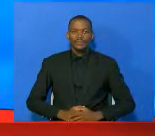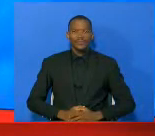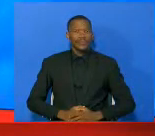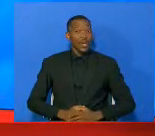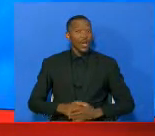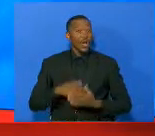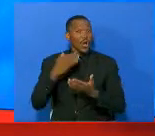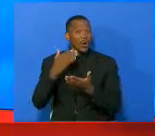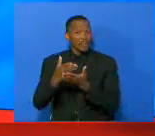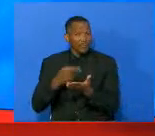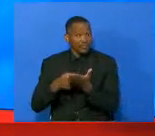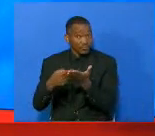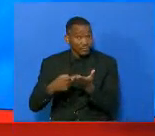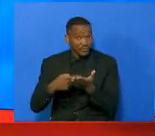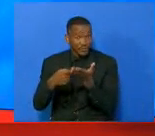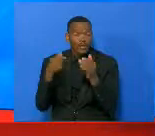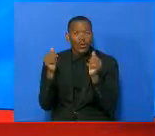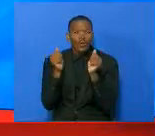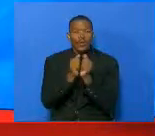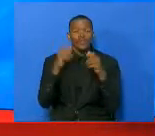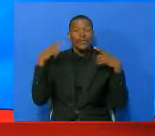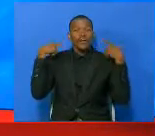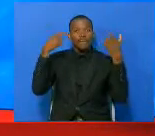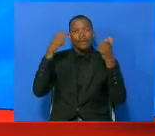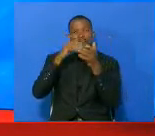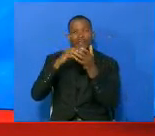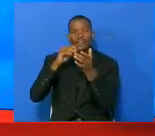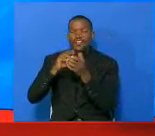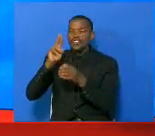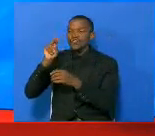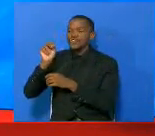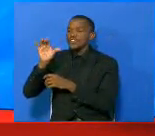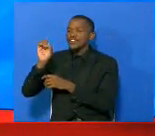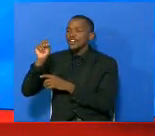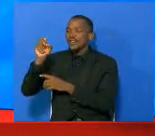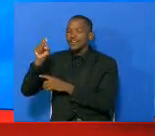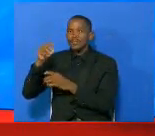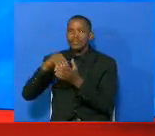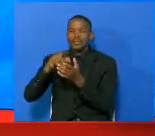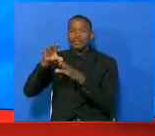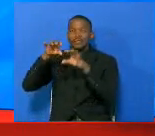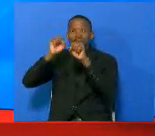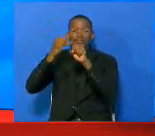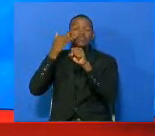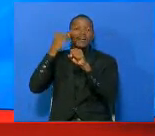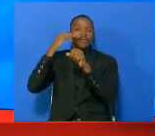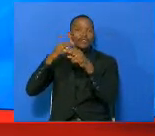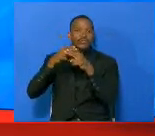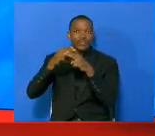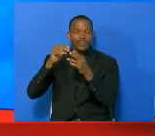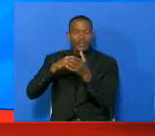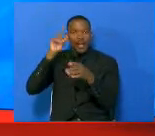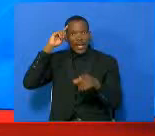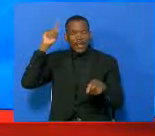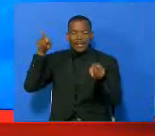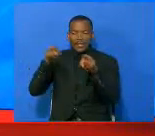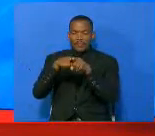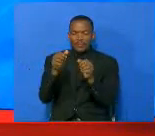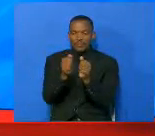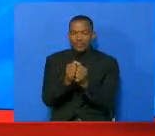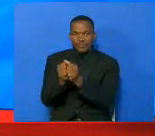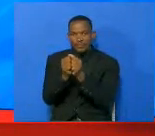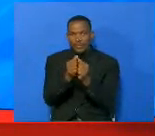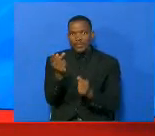Dipuisano gareng ga puso le makgotla a babereki ka seemo sa pereko ya bodiredi di letse di emisitswe kana kona mabane ka tumelano ya bobedi joo,